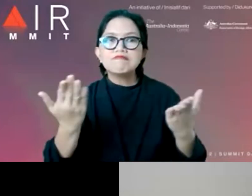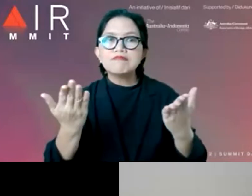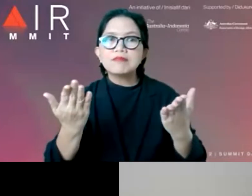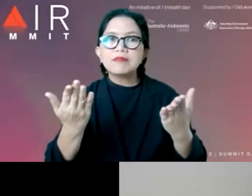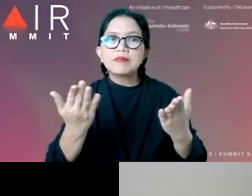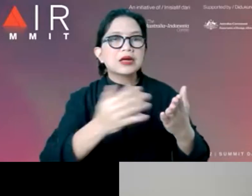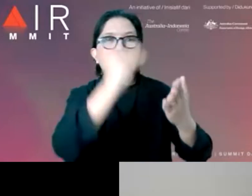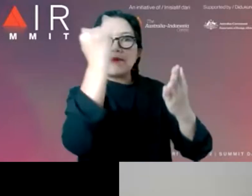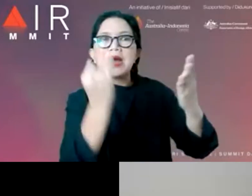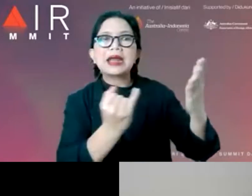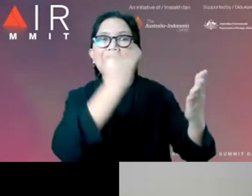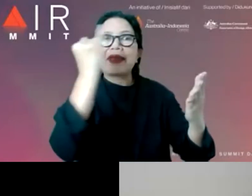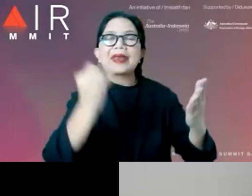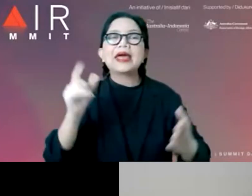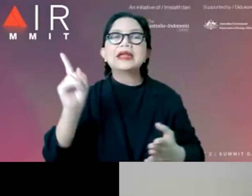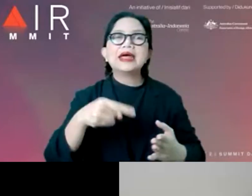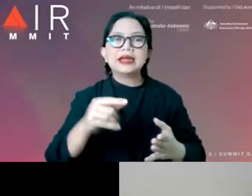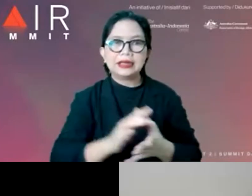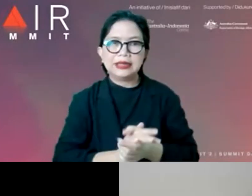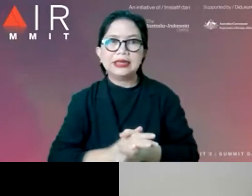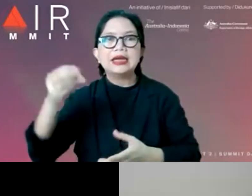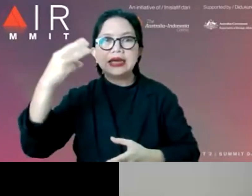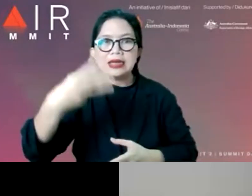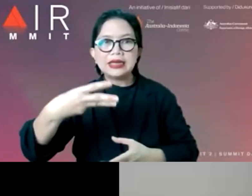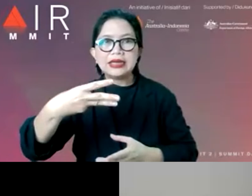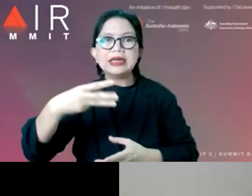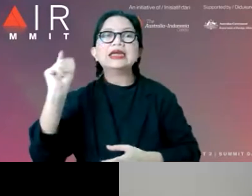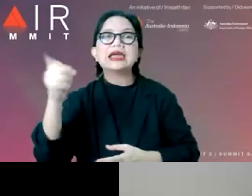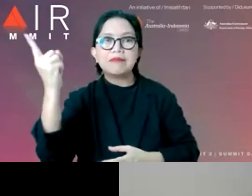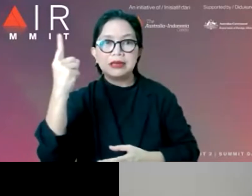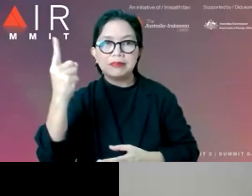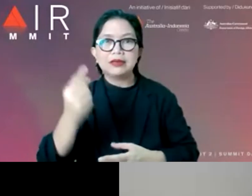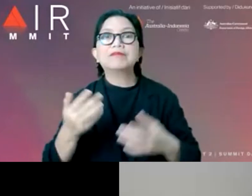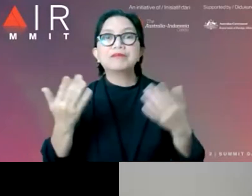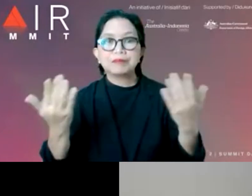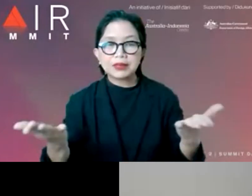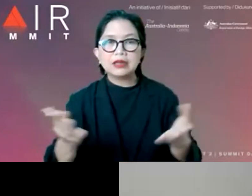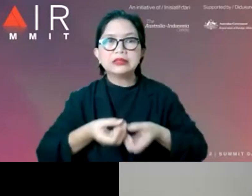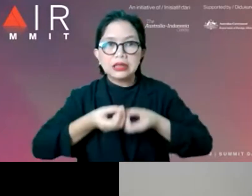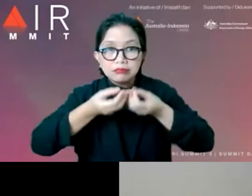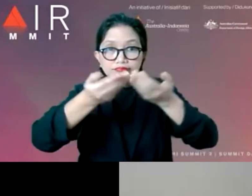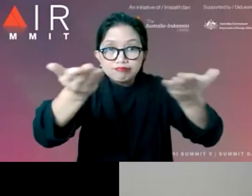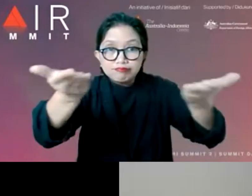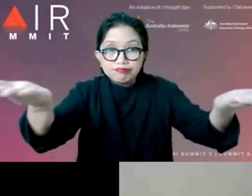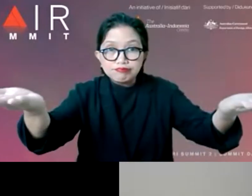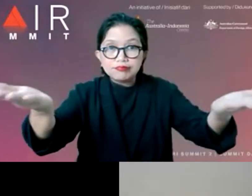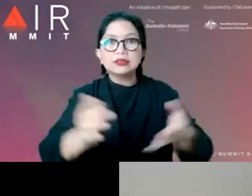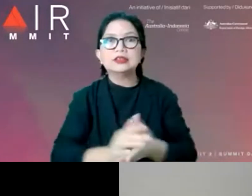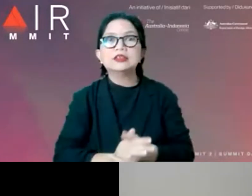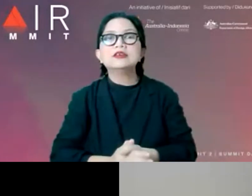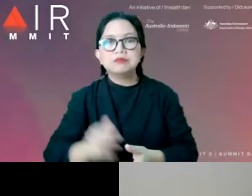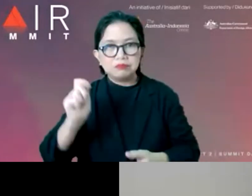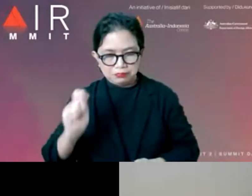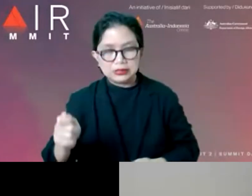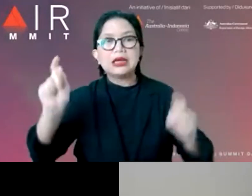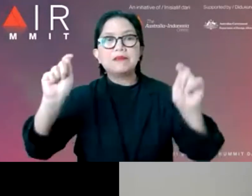standard architecture that could be used later on by all players in health sector, so that the complexity that has